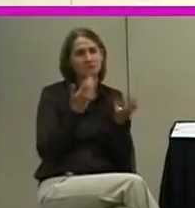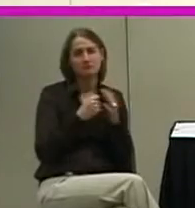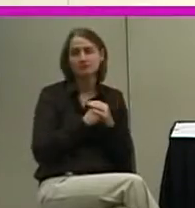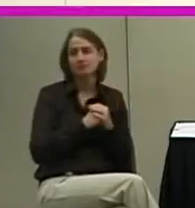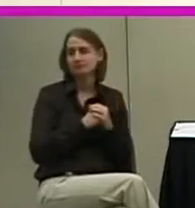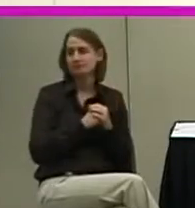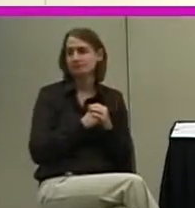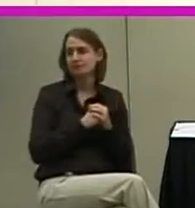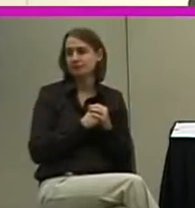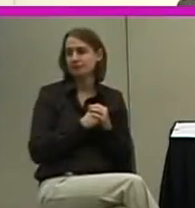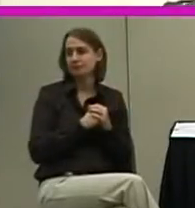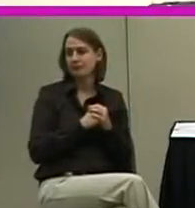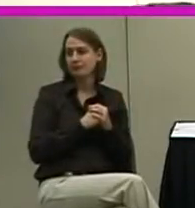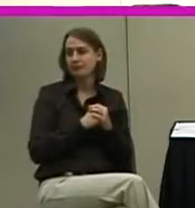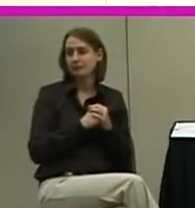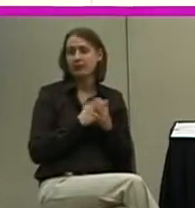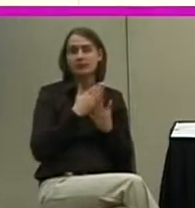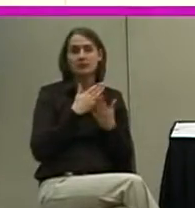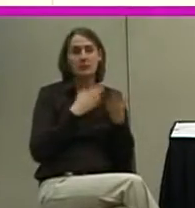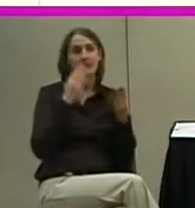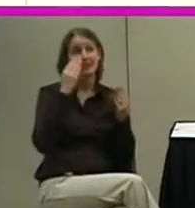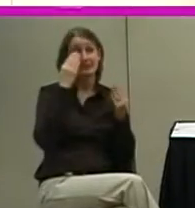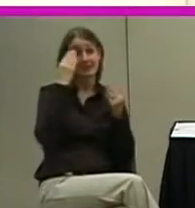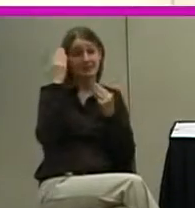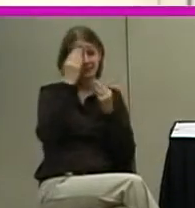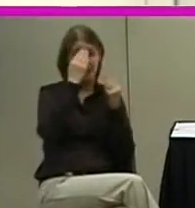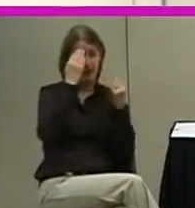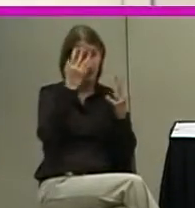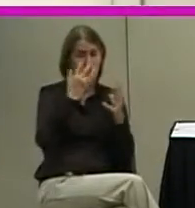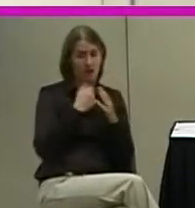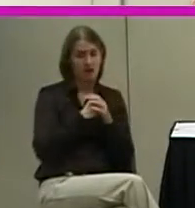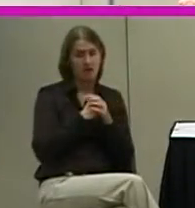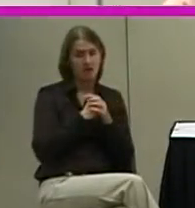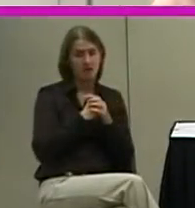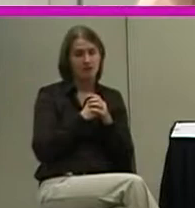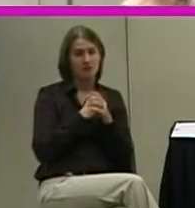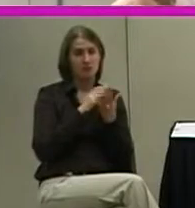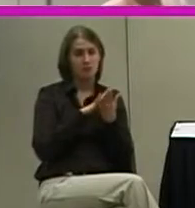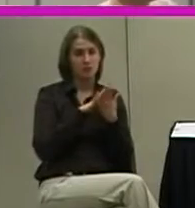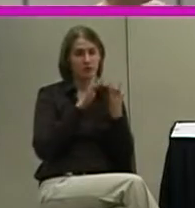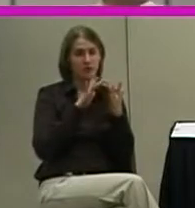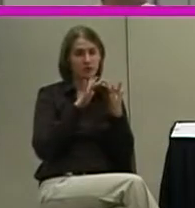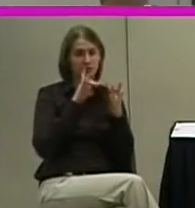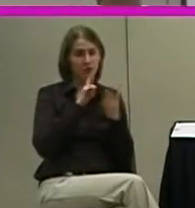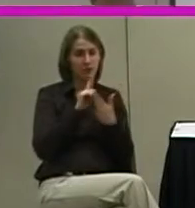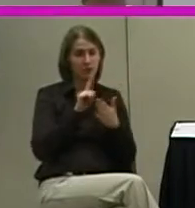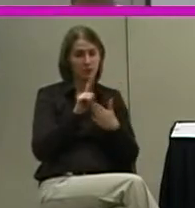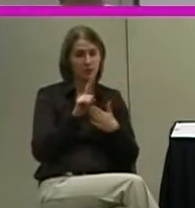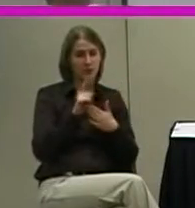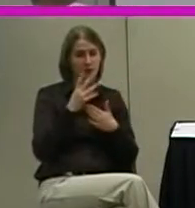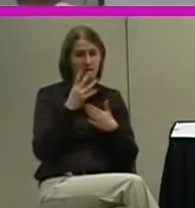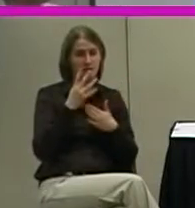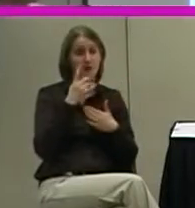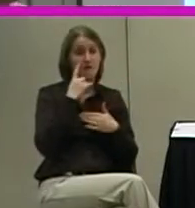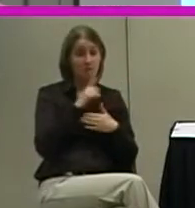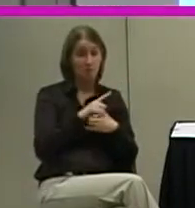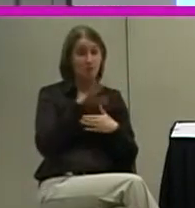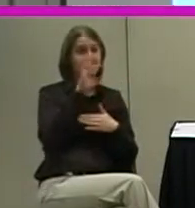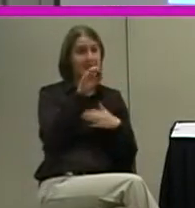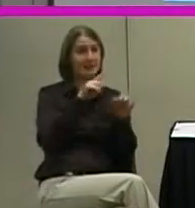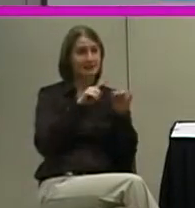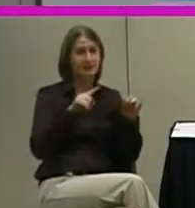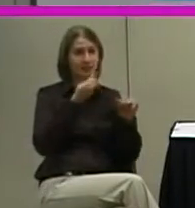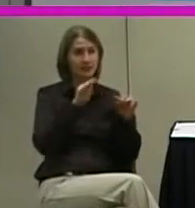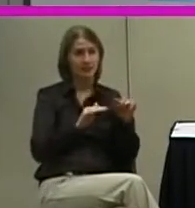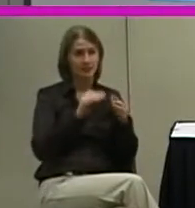Here is some of the data, school contacts per week, for 9 different kids in the